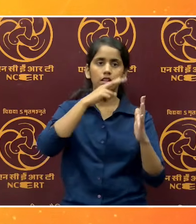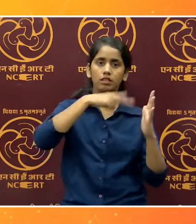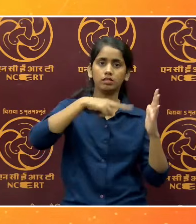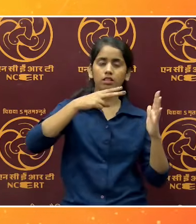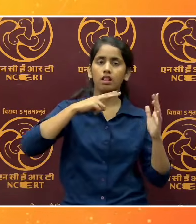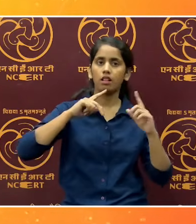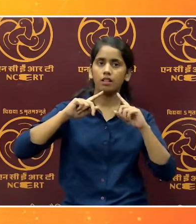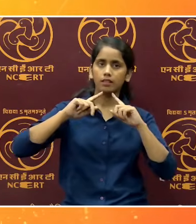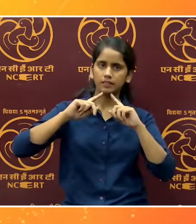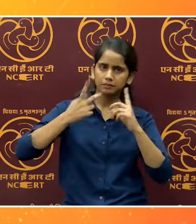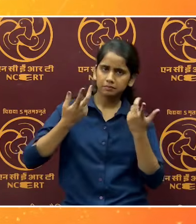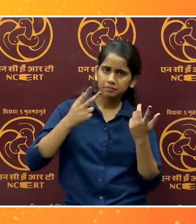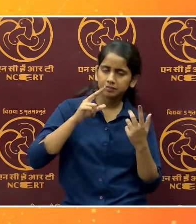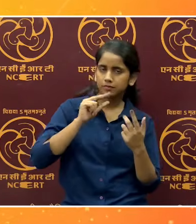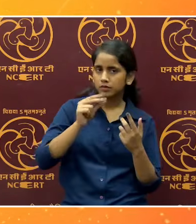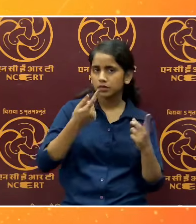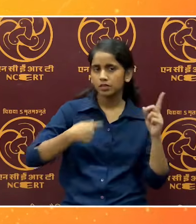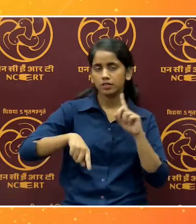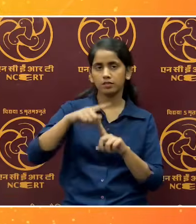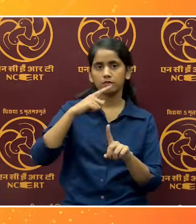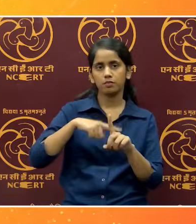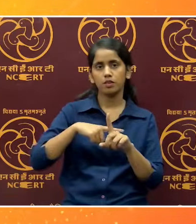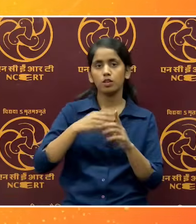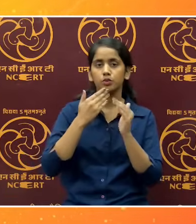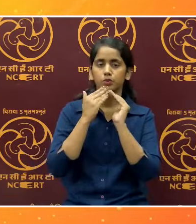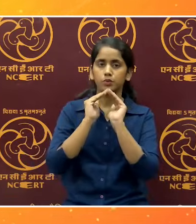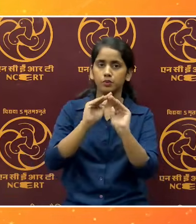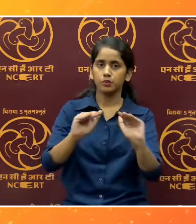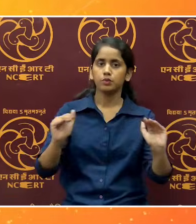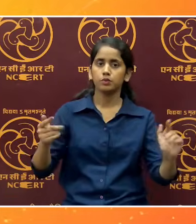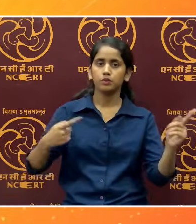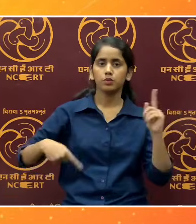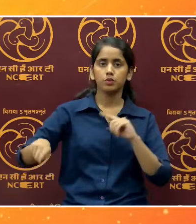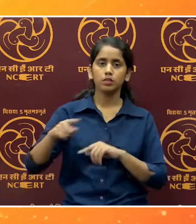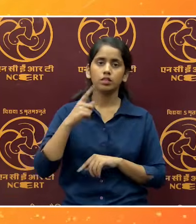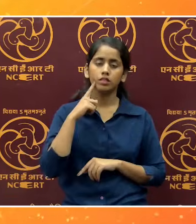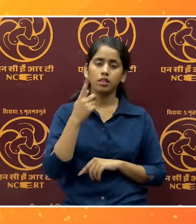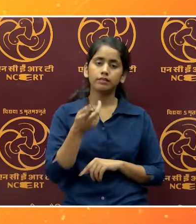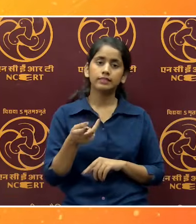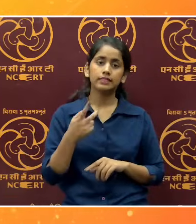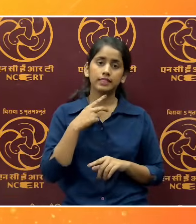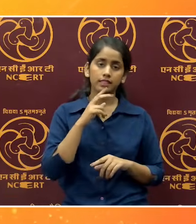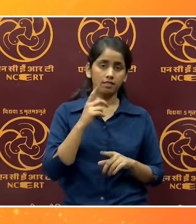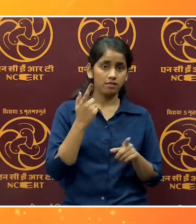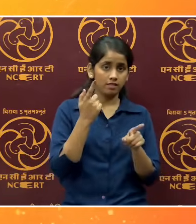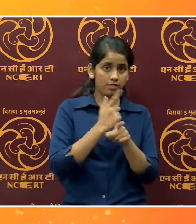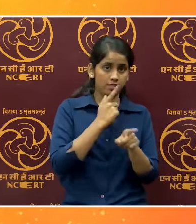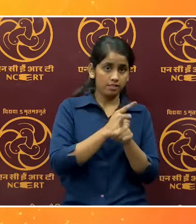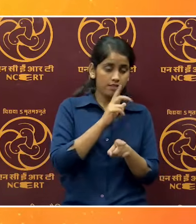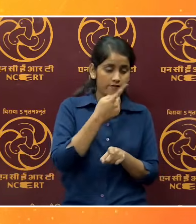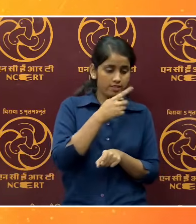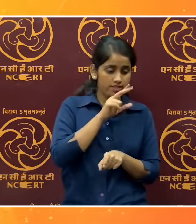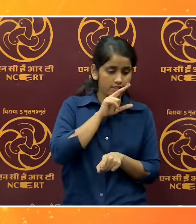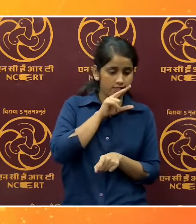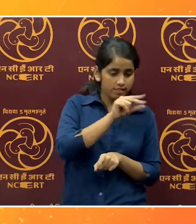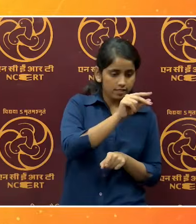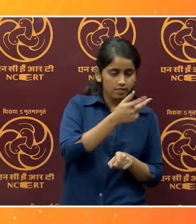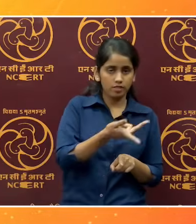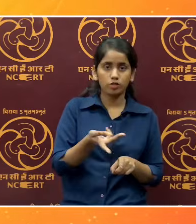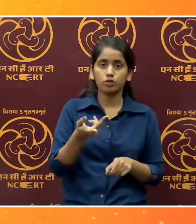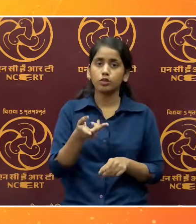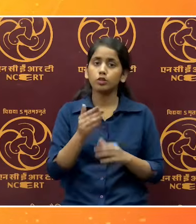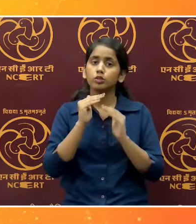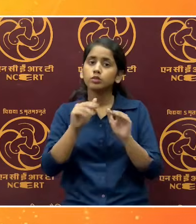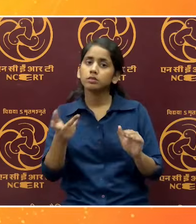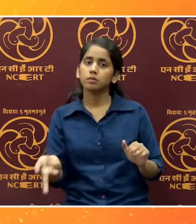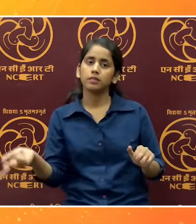all the words in pair, and also the students will repeat after the teacher. The teacher should observe that students are